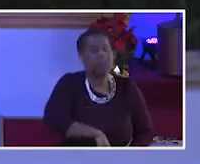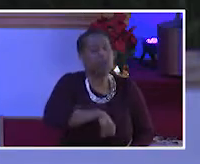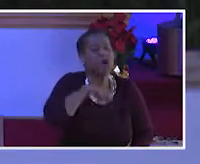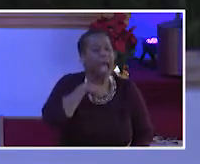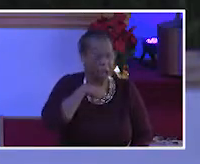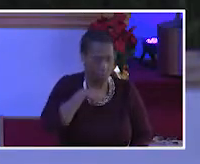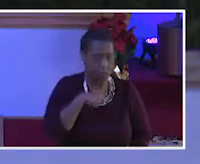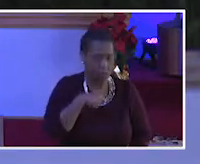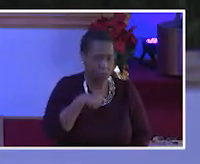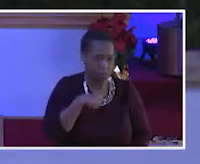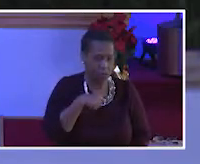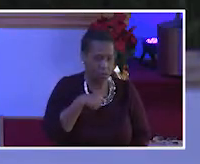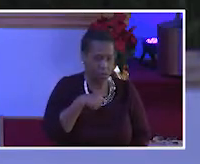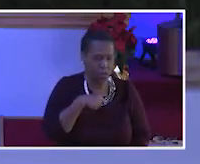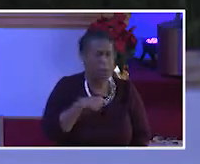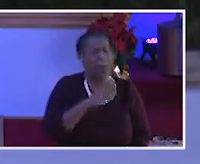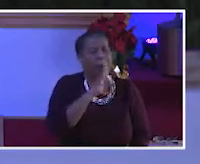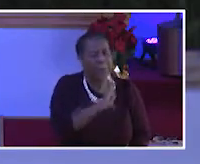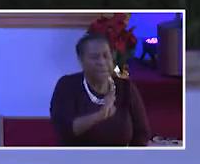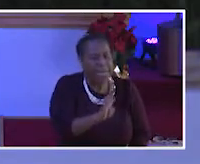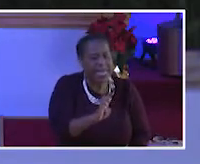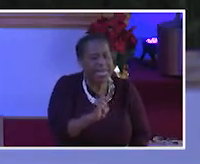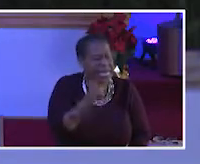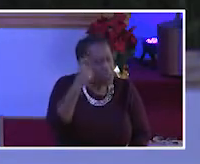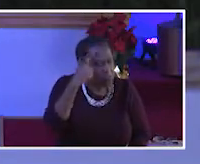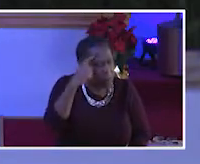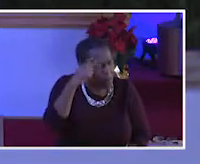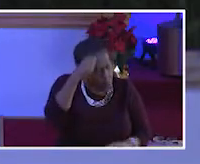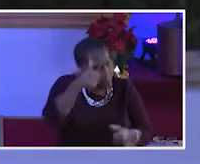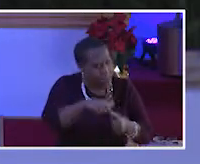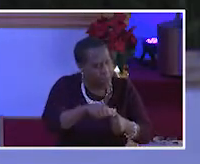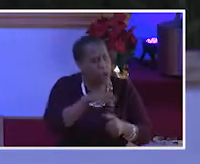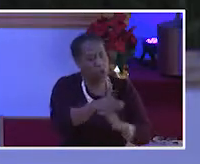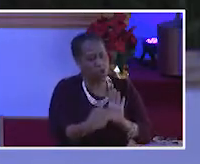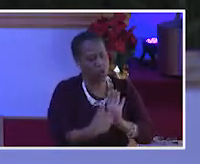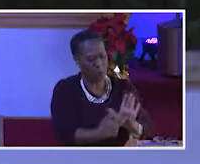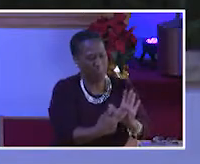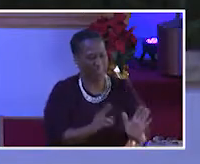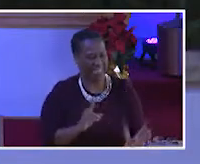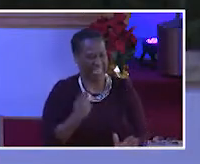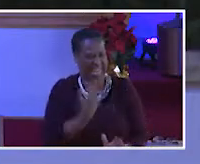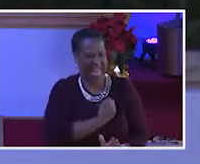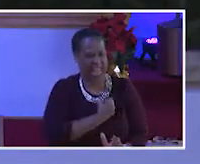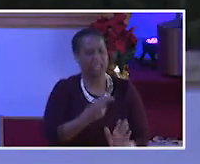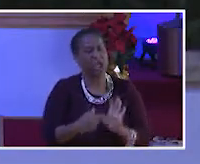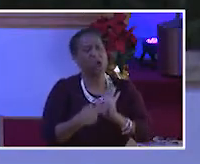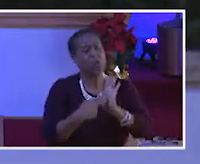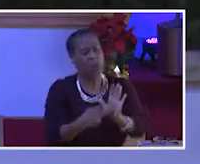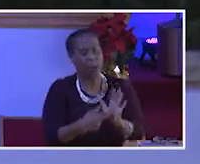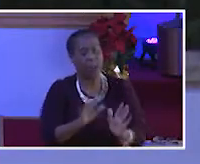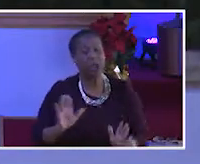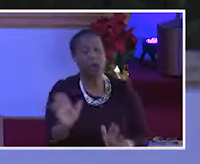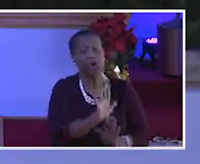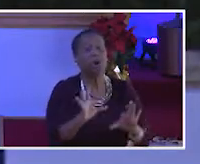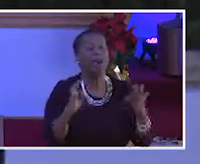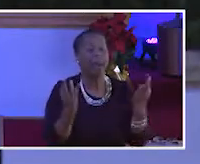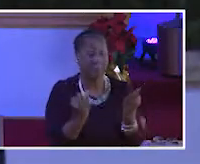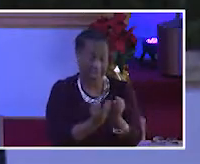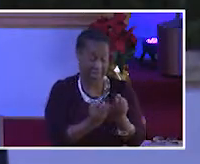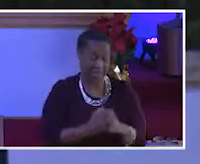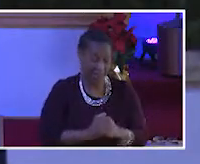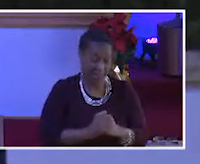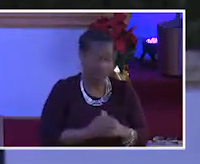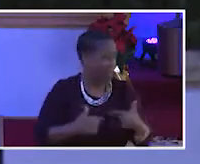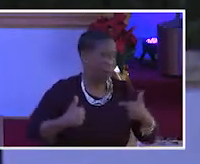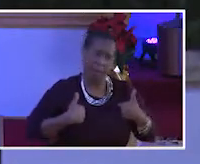proud. Be mindful that you represent us and you represent your family. But